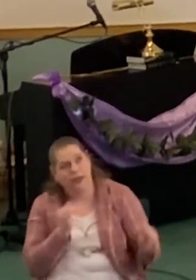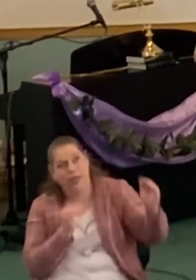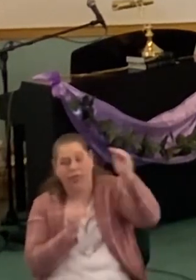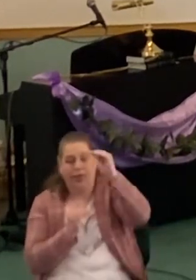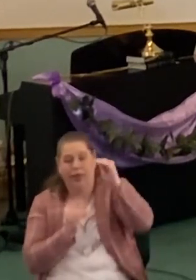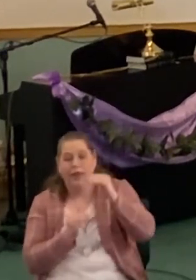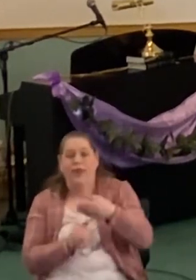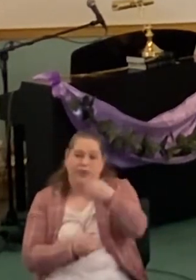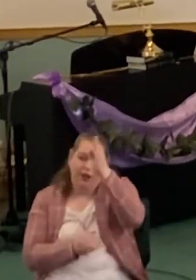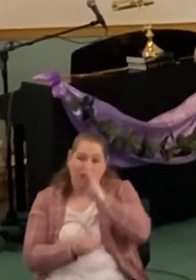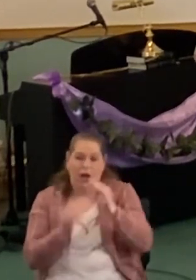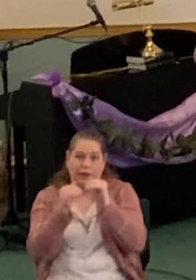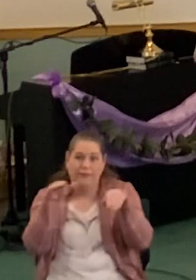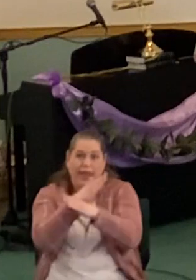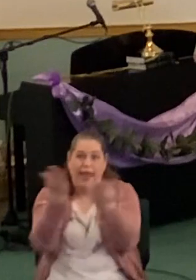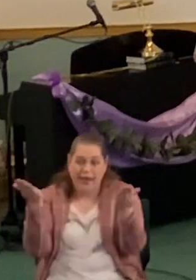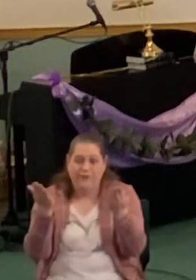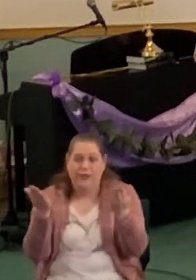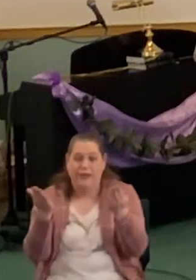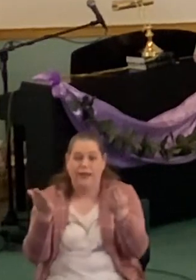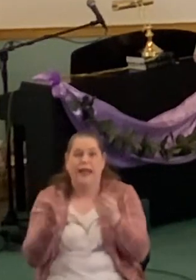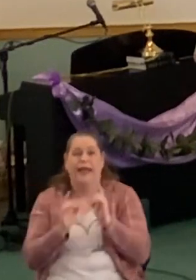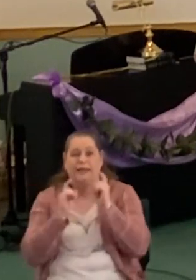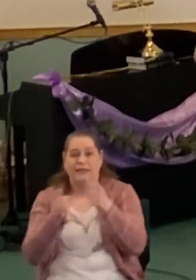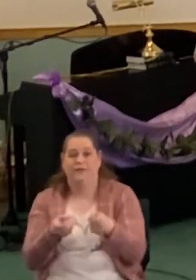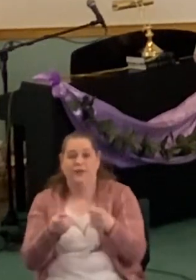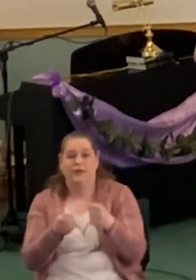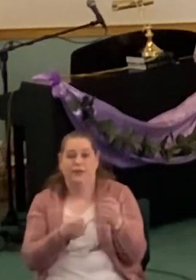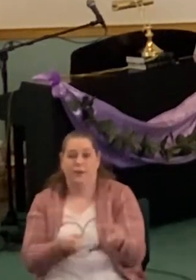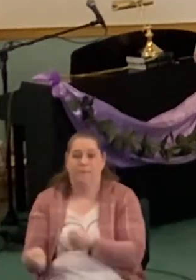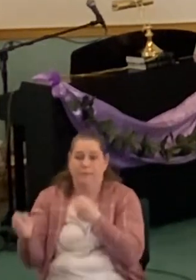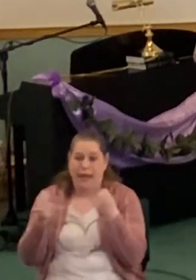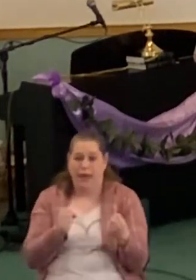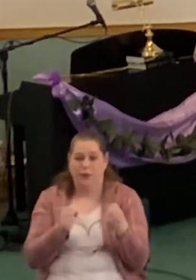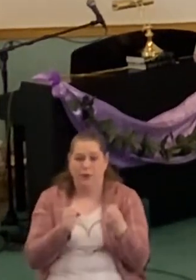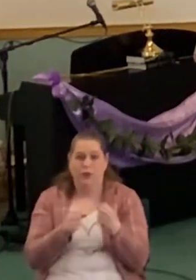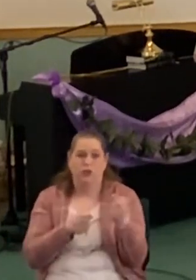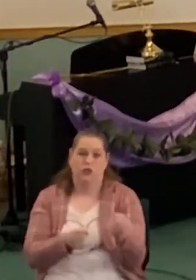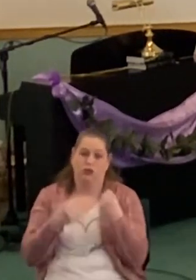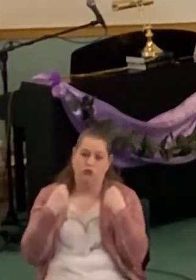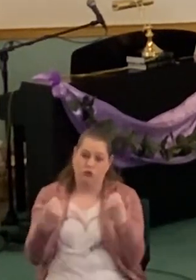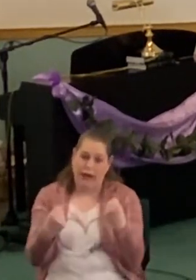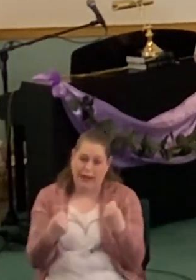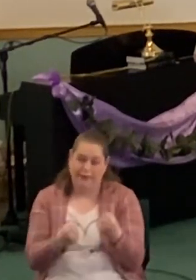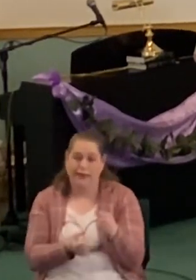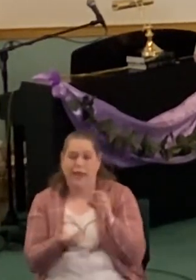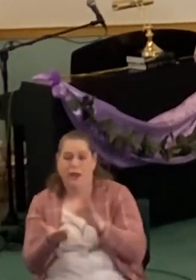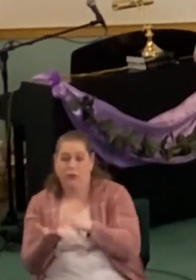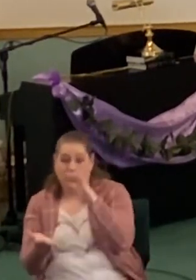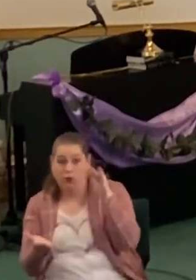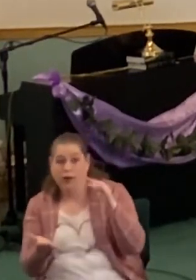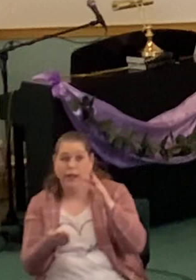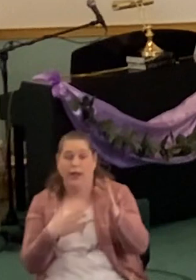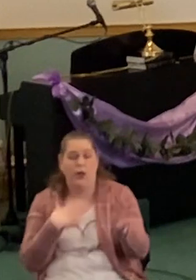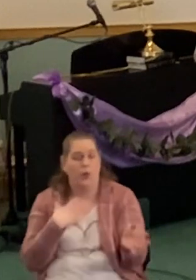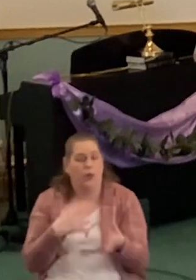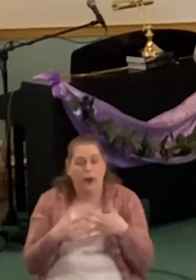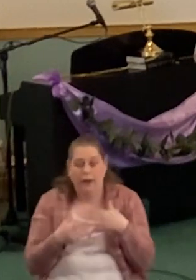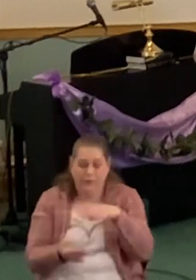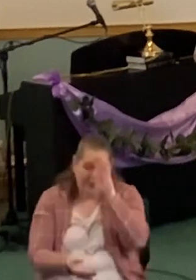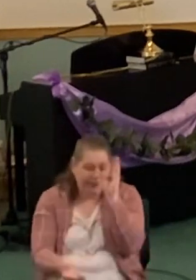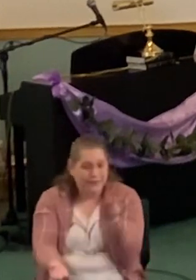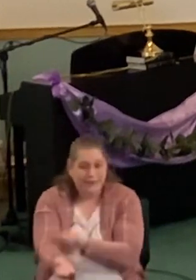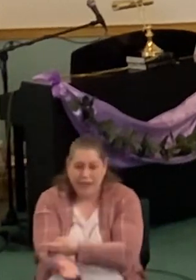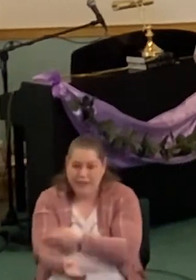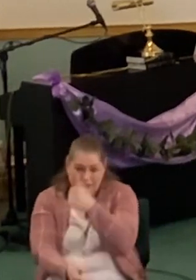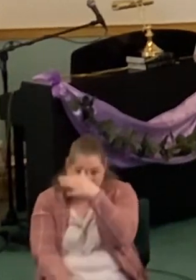given the kingdom, the power, the strength, and the glory. And wherever the sons of men dwell, or the beasts of the